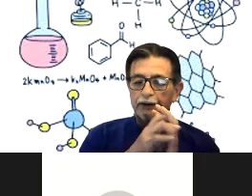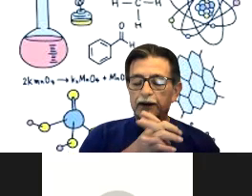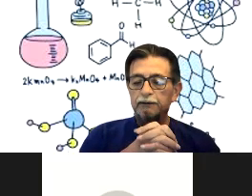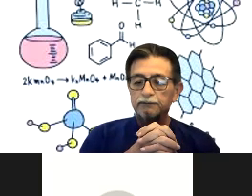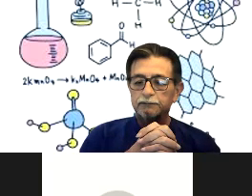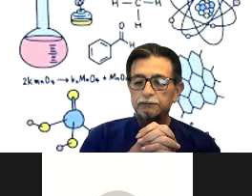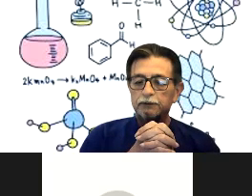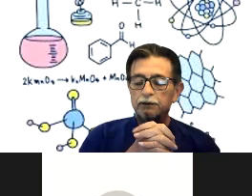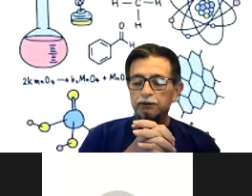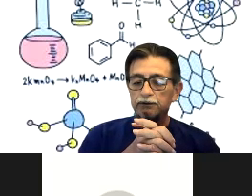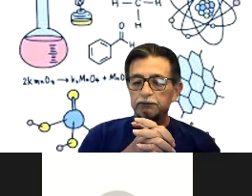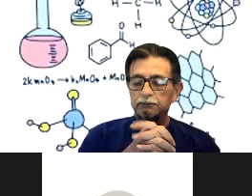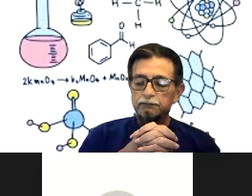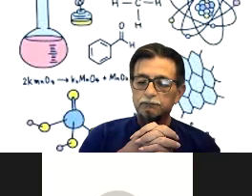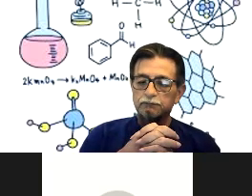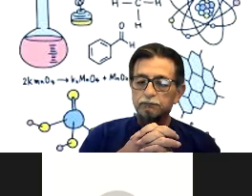okay?